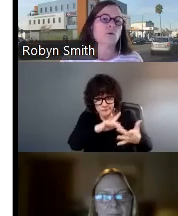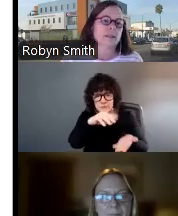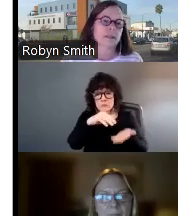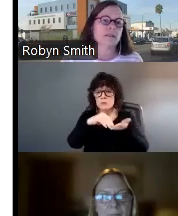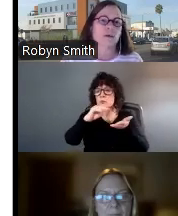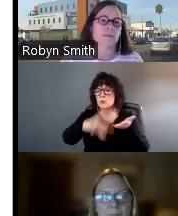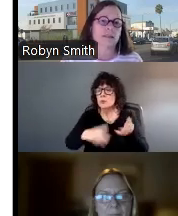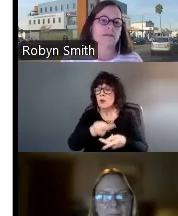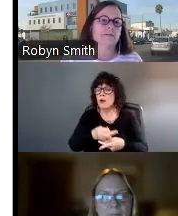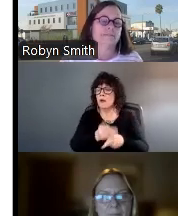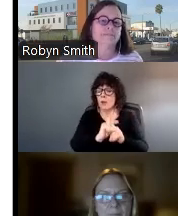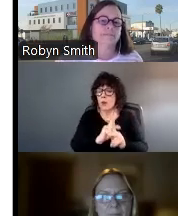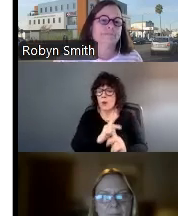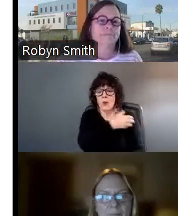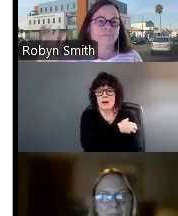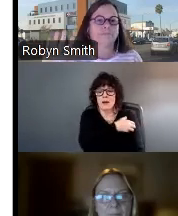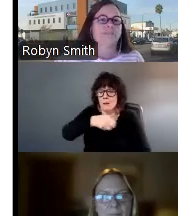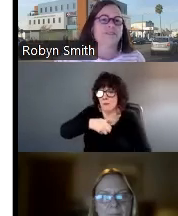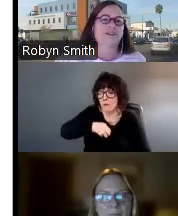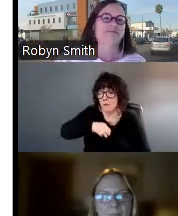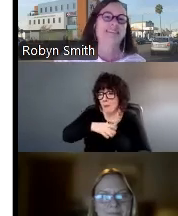or going to this website.